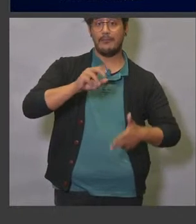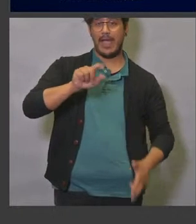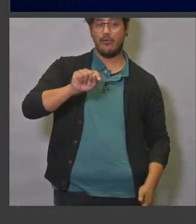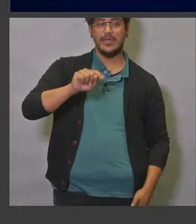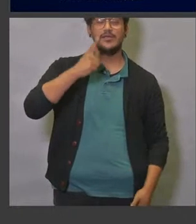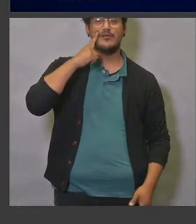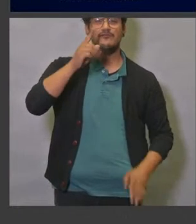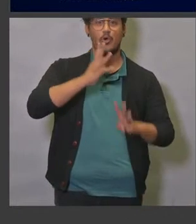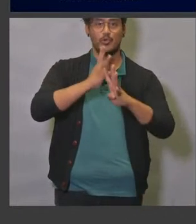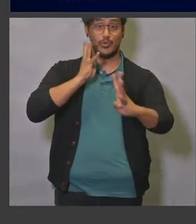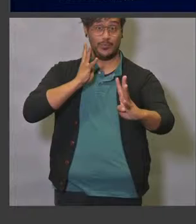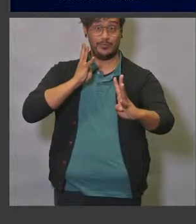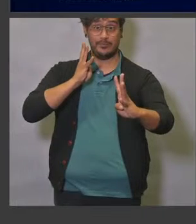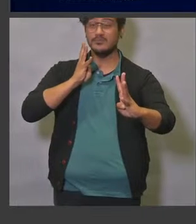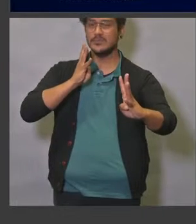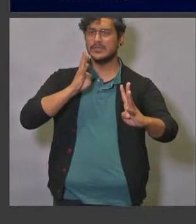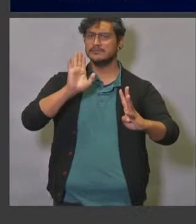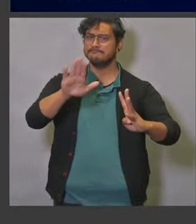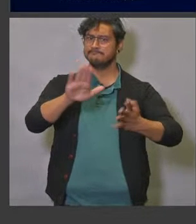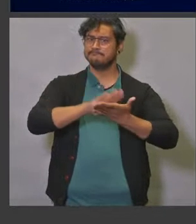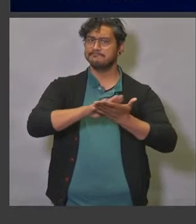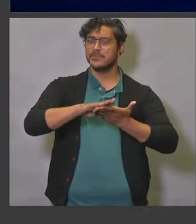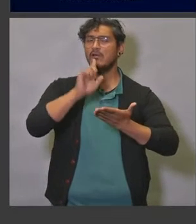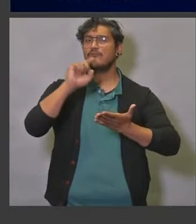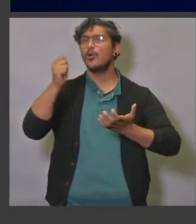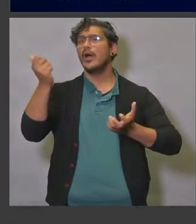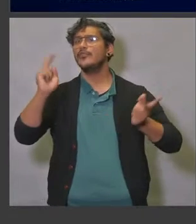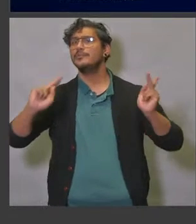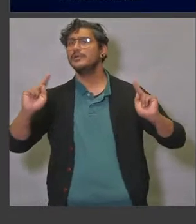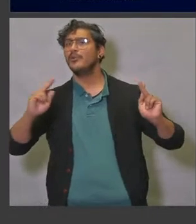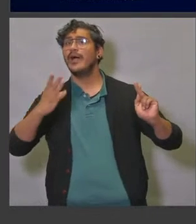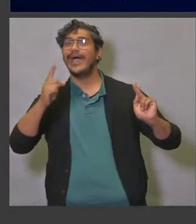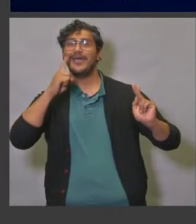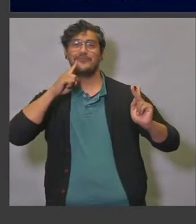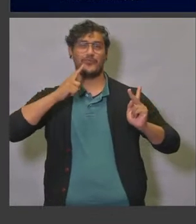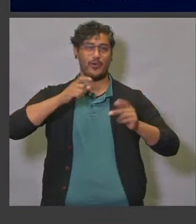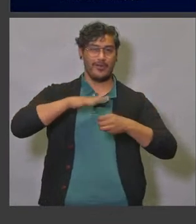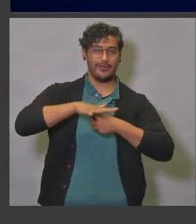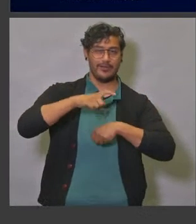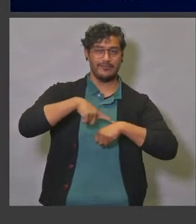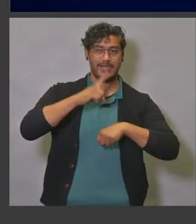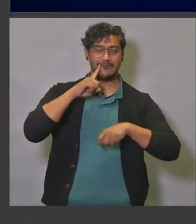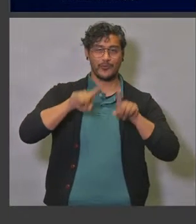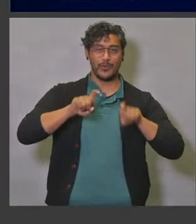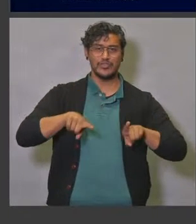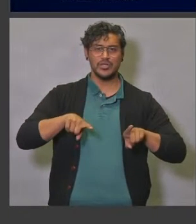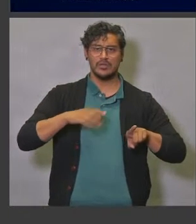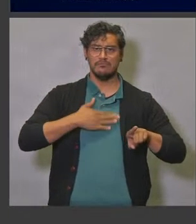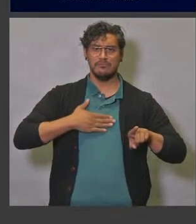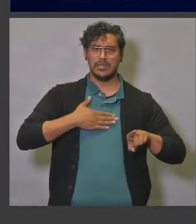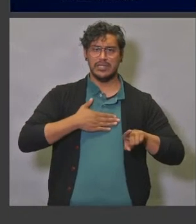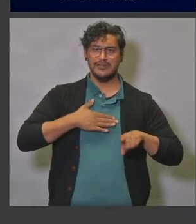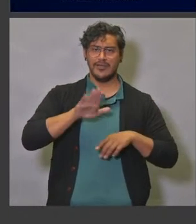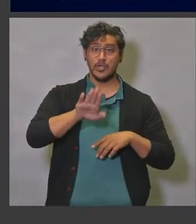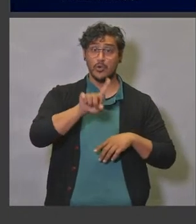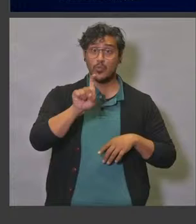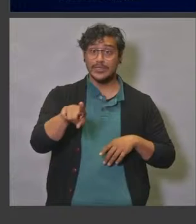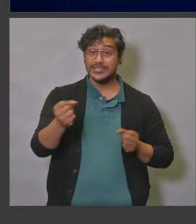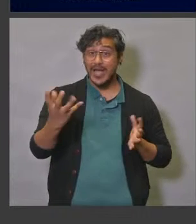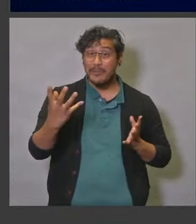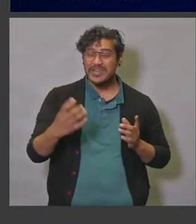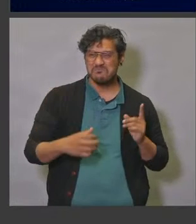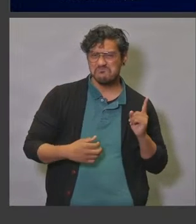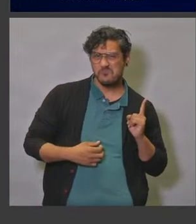placed in queue. As a courtesy to other reporters and to allow for ample time for questions, we ask that you please limit yourselves to 1